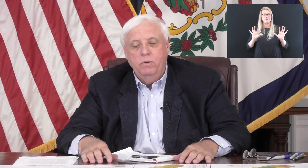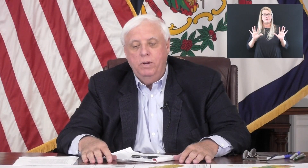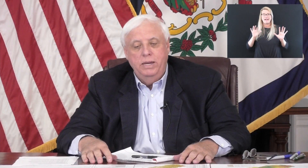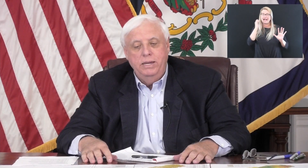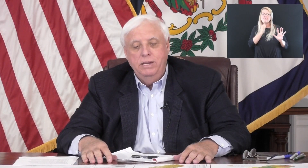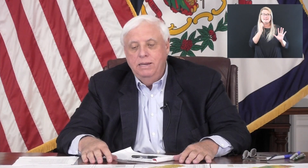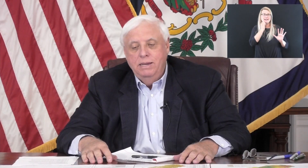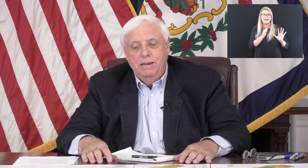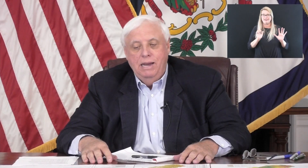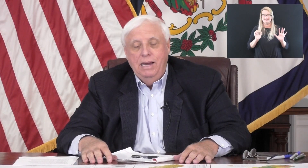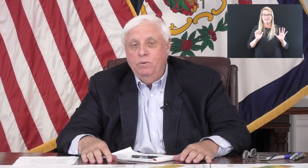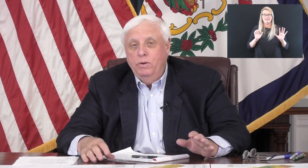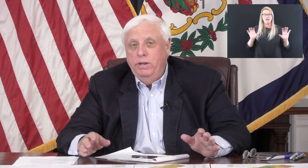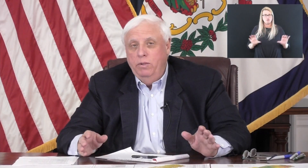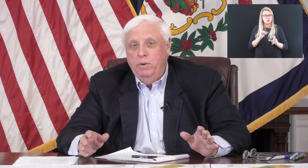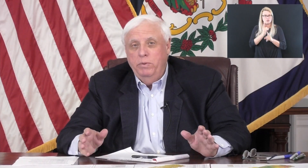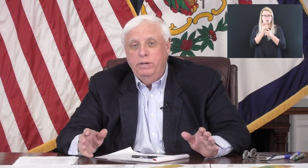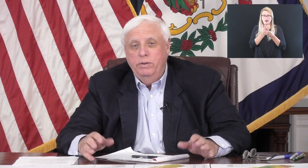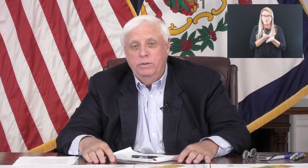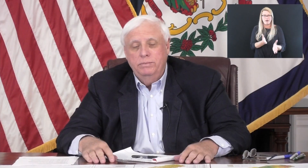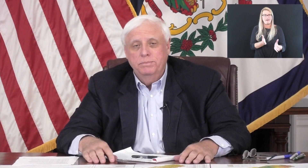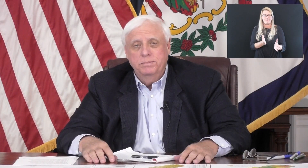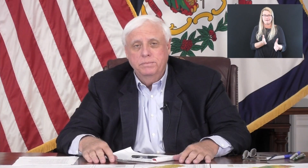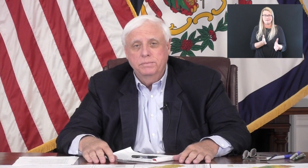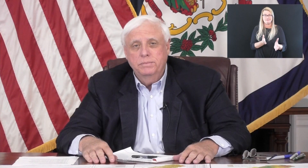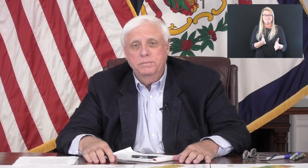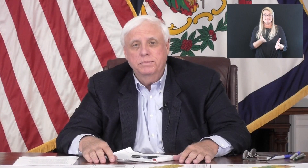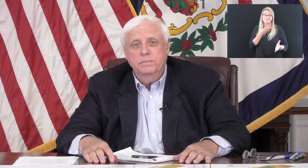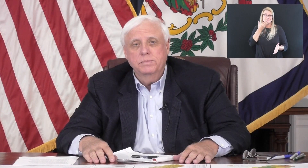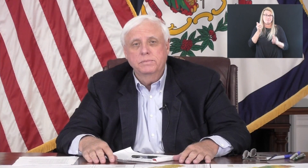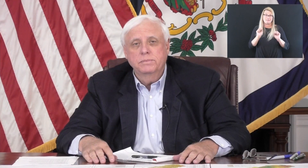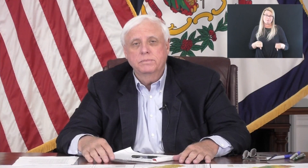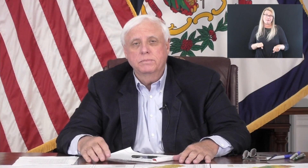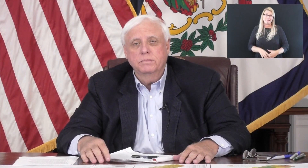the right way, I don't know any other way we can do it.